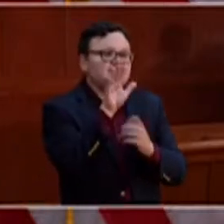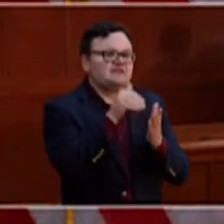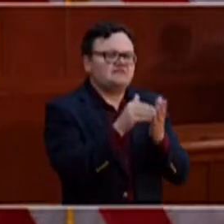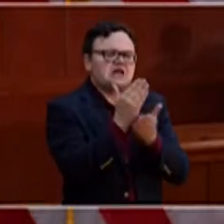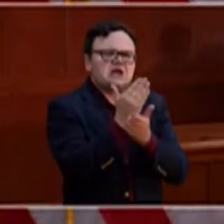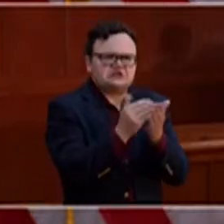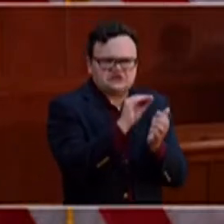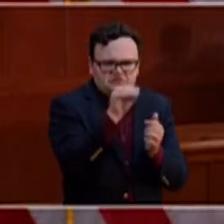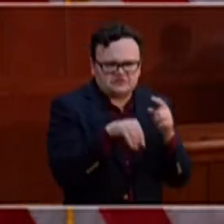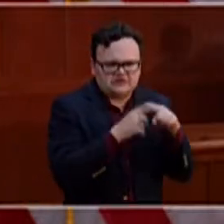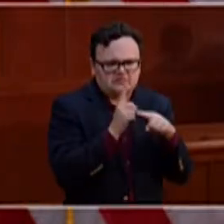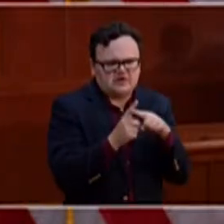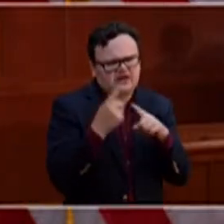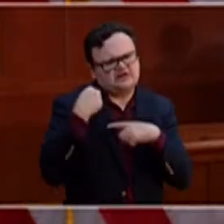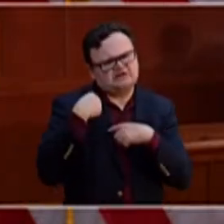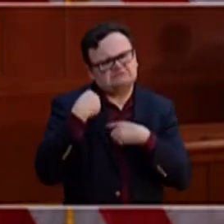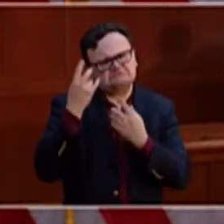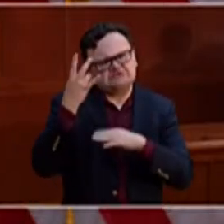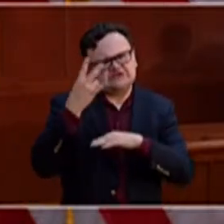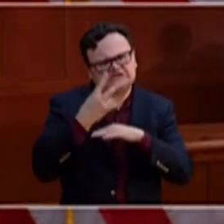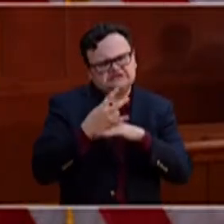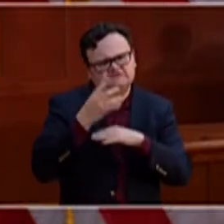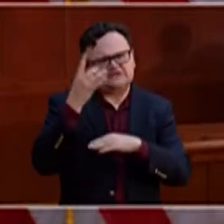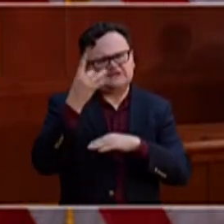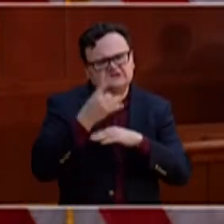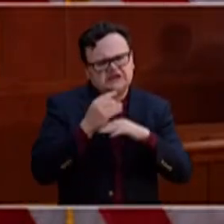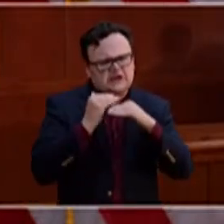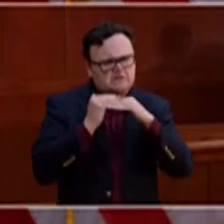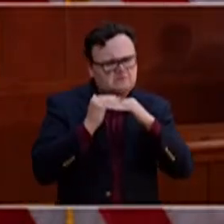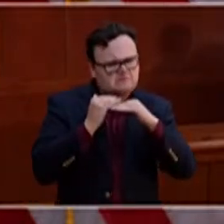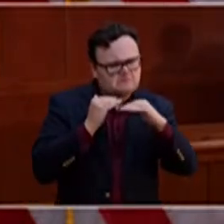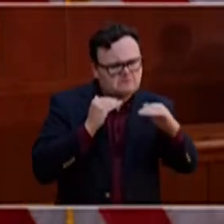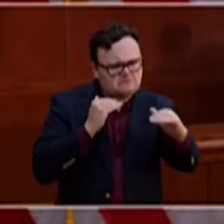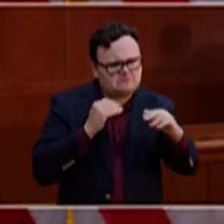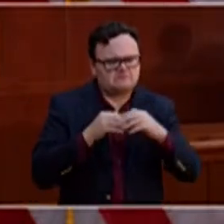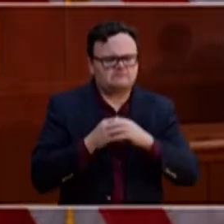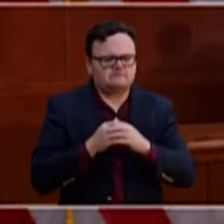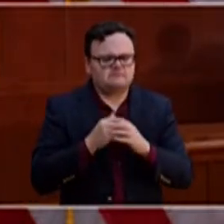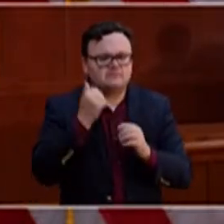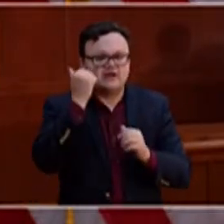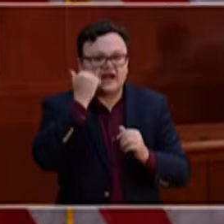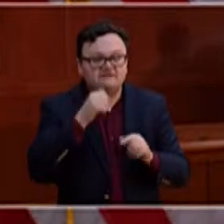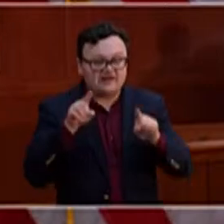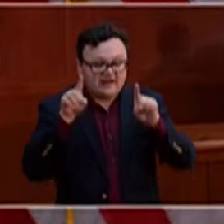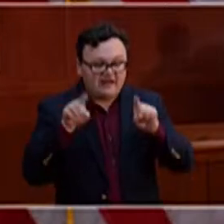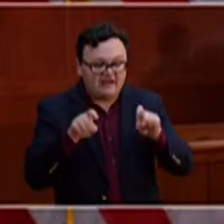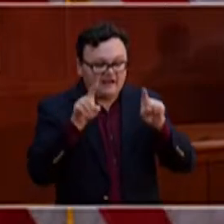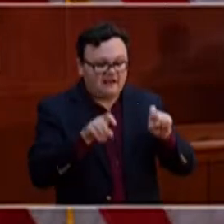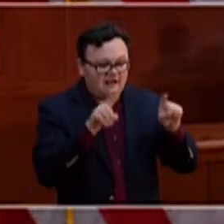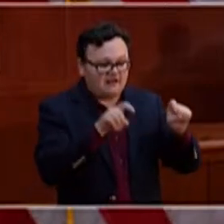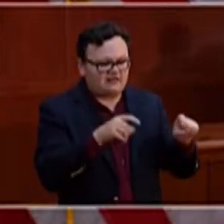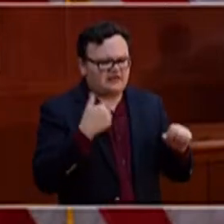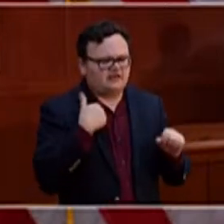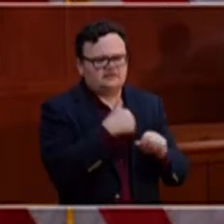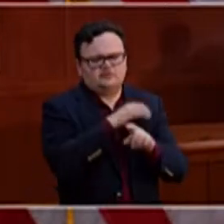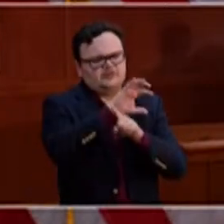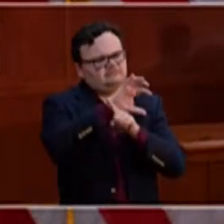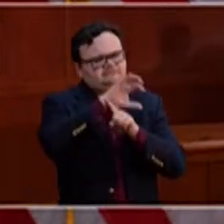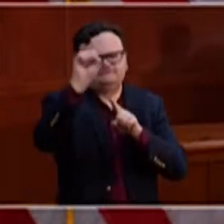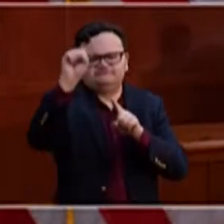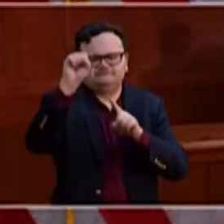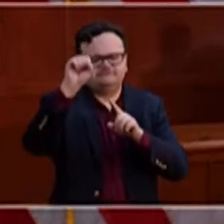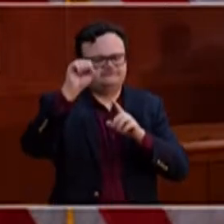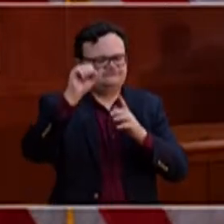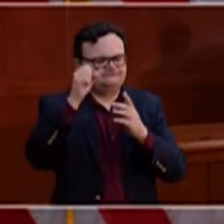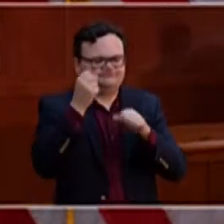for the last 7 or 8 days. We're doing more tests on a daily basis than anyone thought we'd be able to do. I mean, today was like